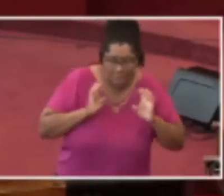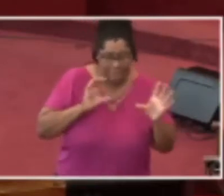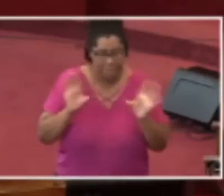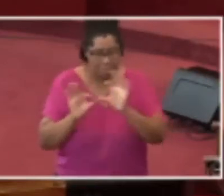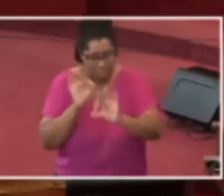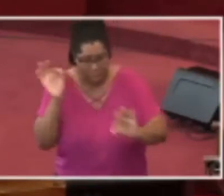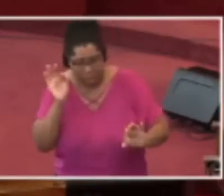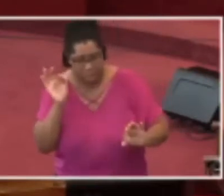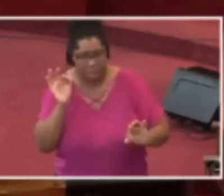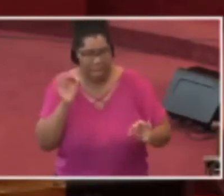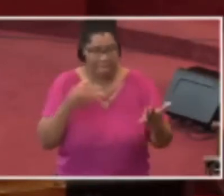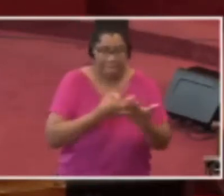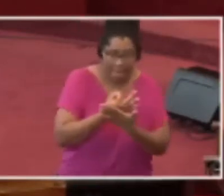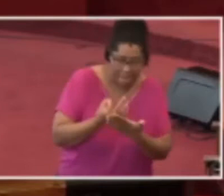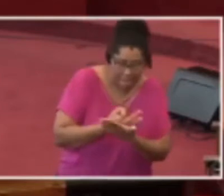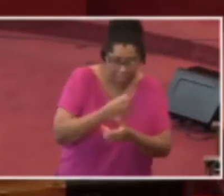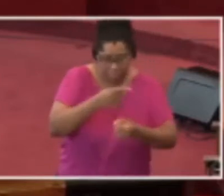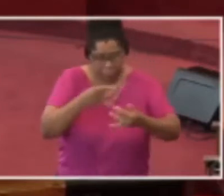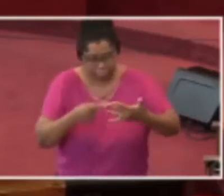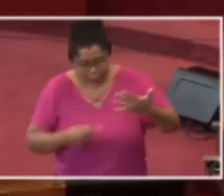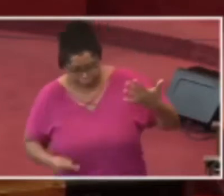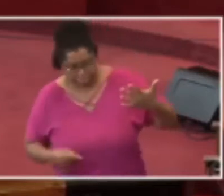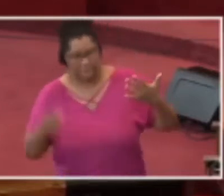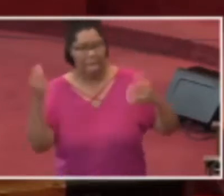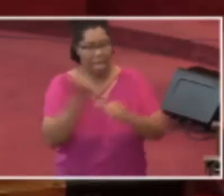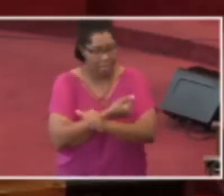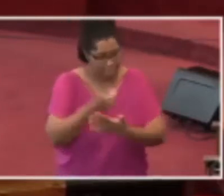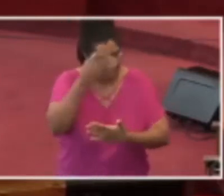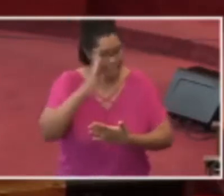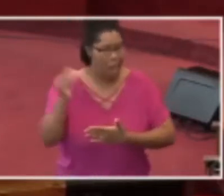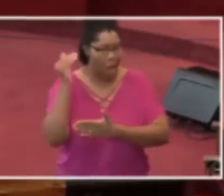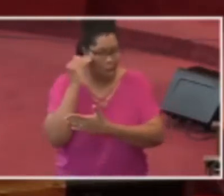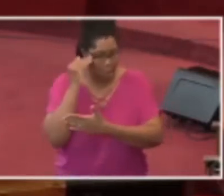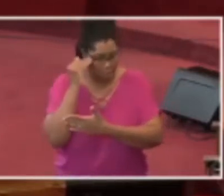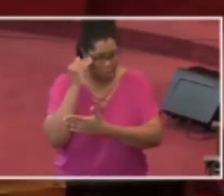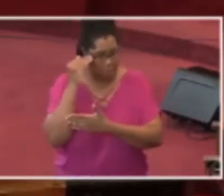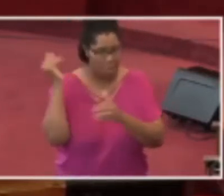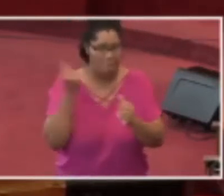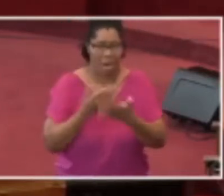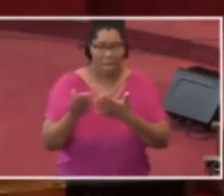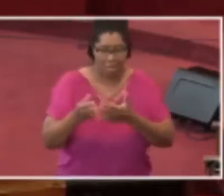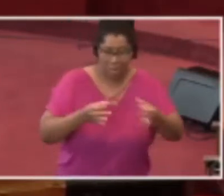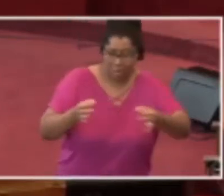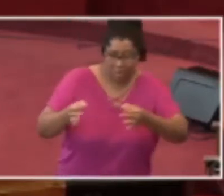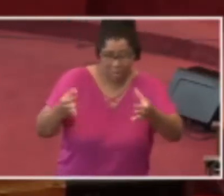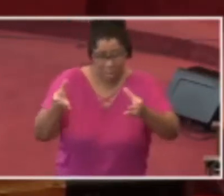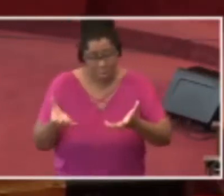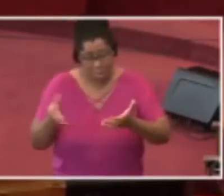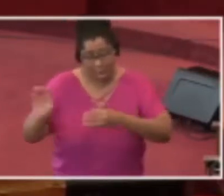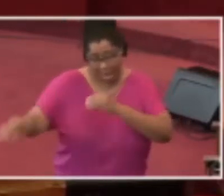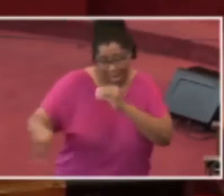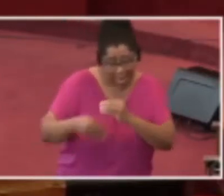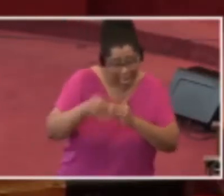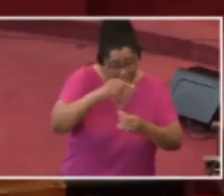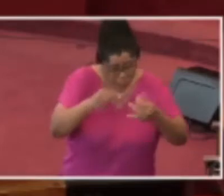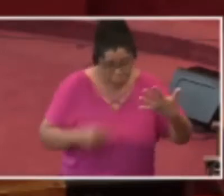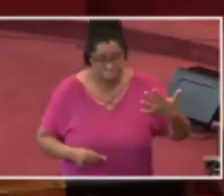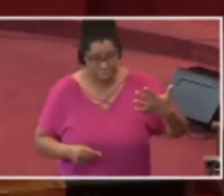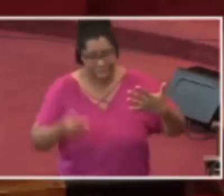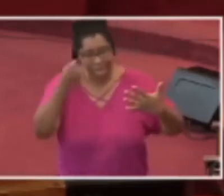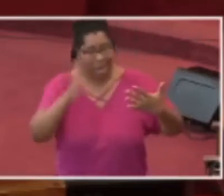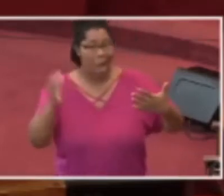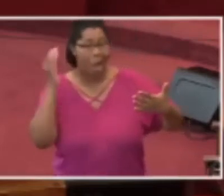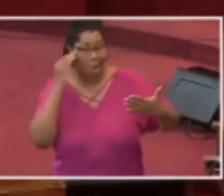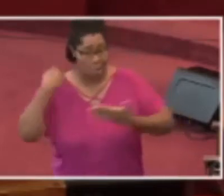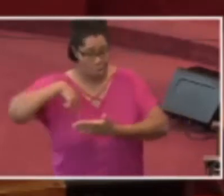spiritually, financially, physically, creatively, and any other L-Y word you want to add on to the list,